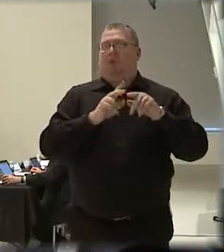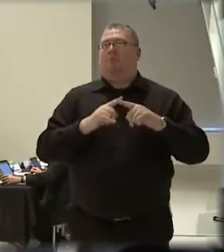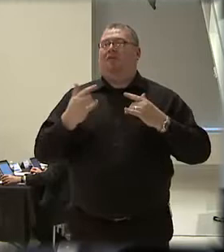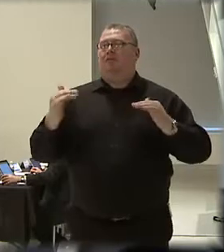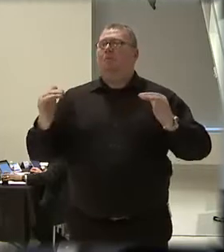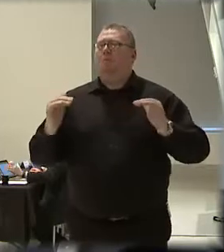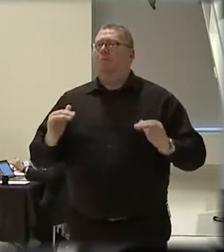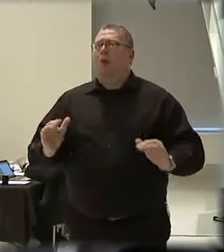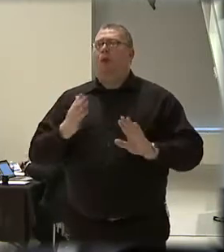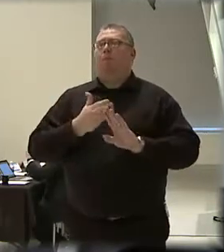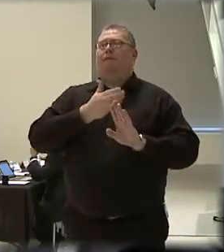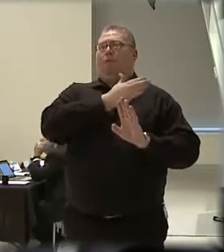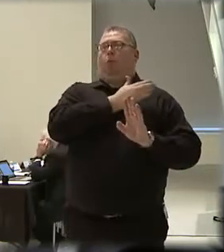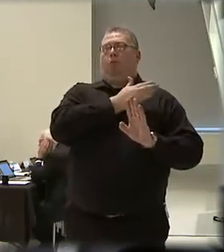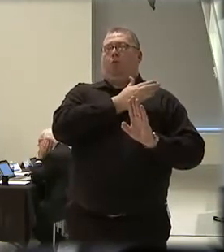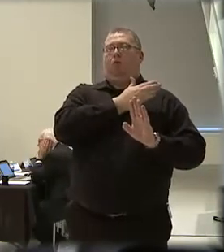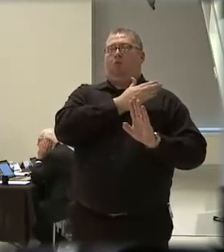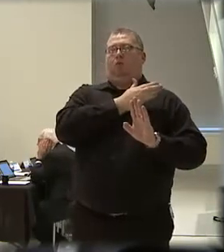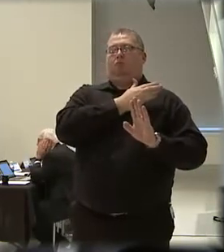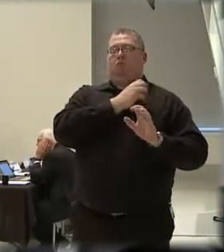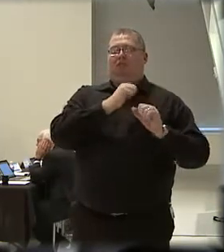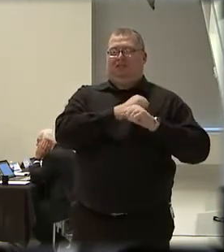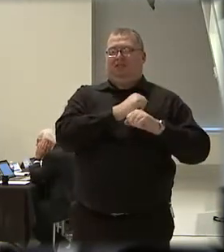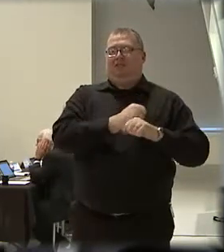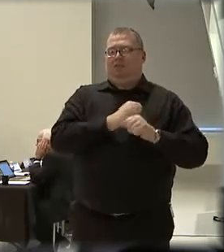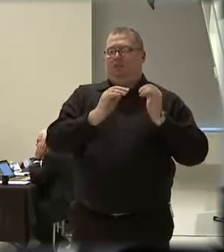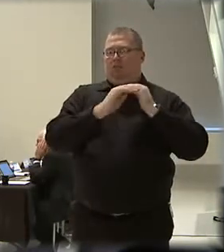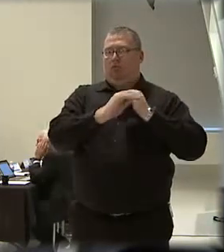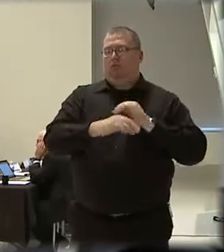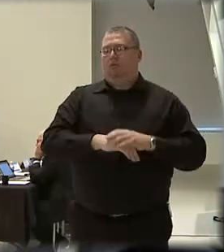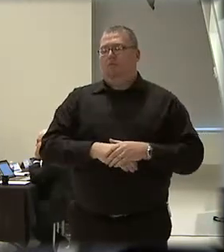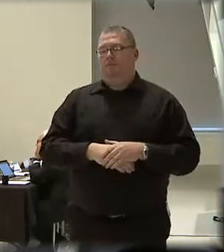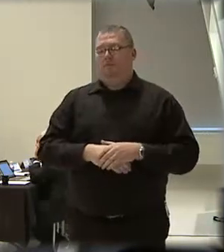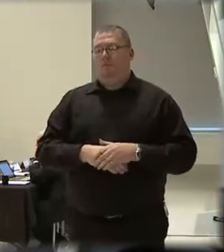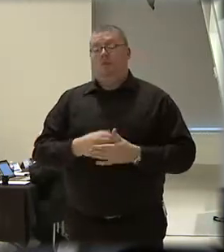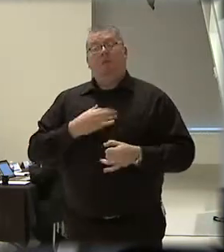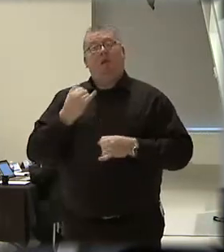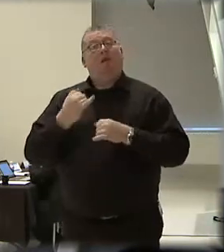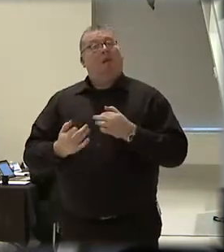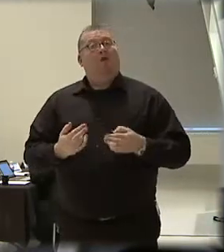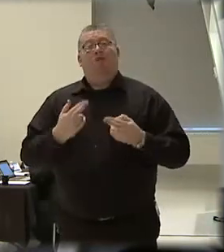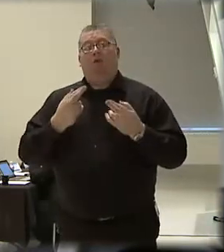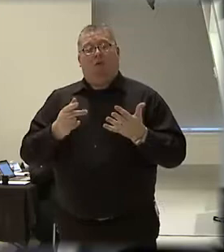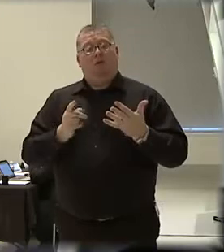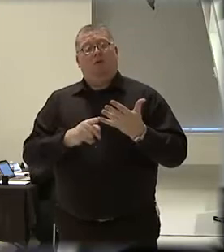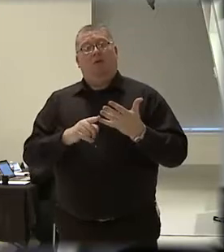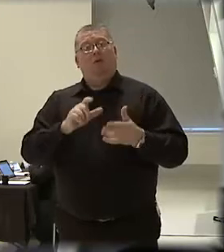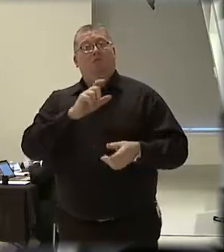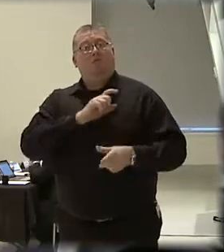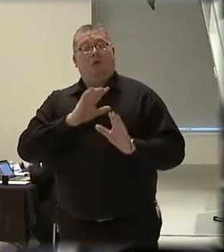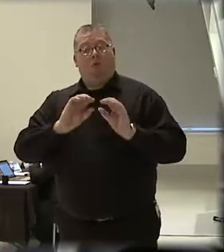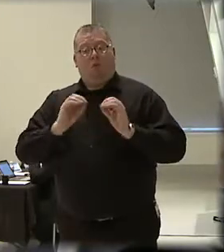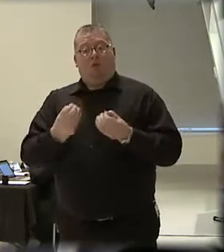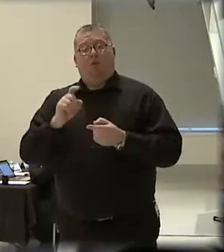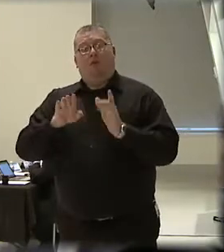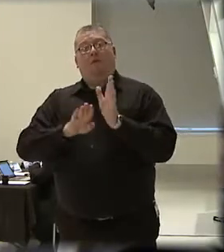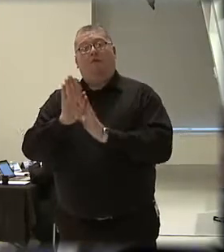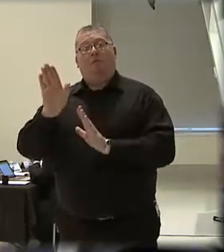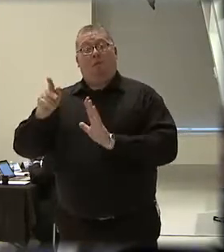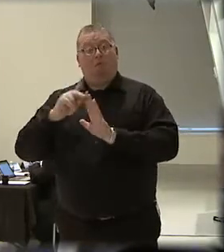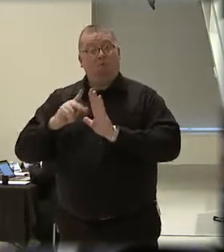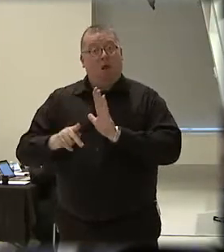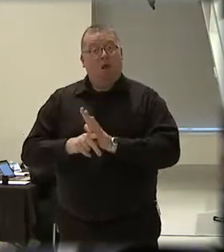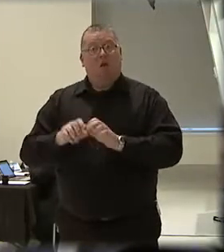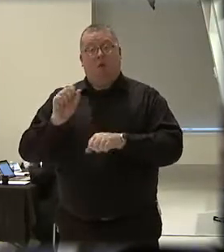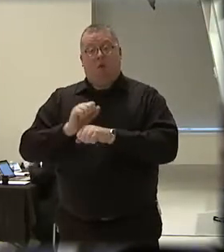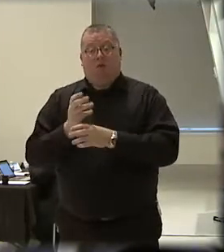levels. And then my last recommendation is that police organizations should develop their policy and work